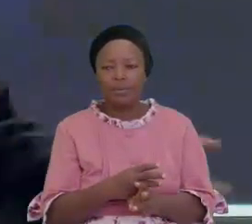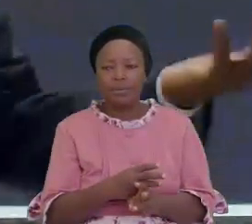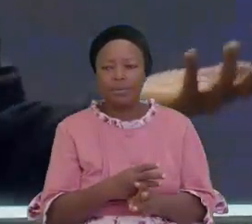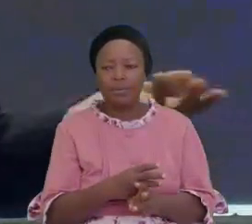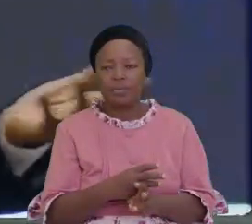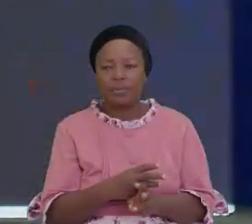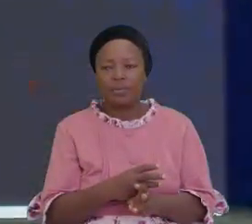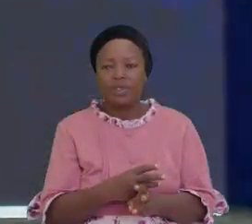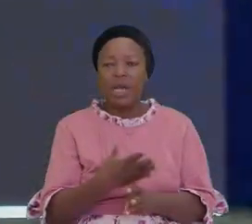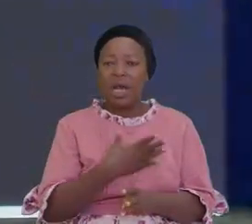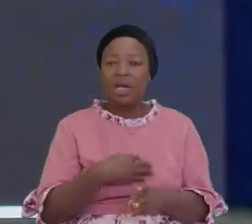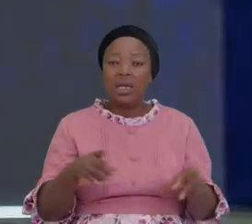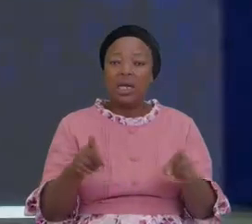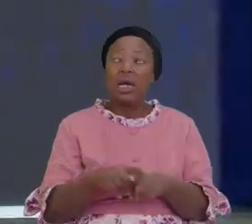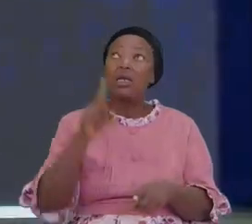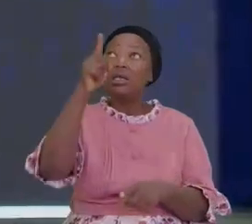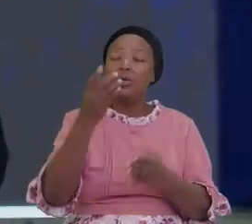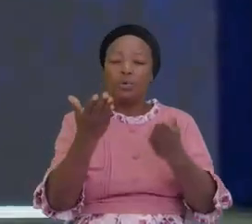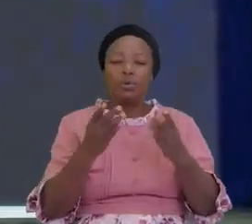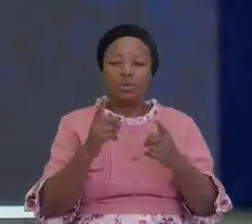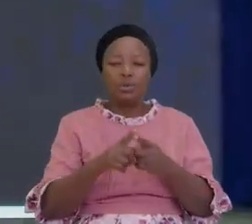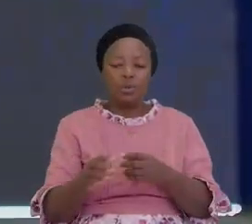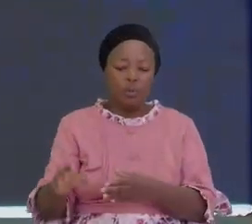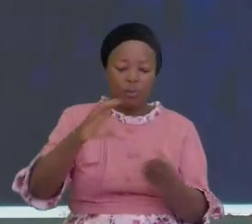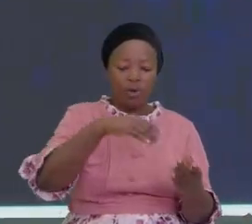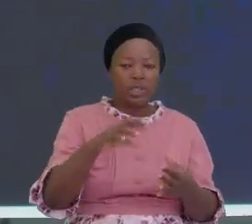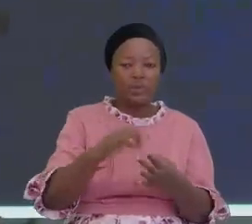And as he wants to pour the Spirit upon us,